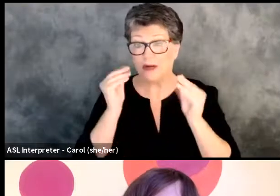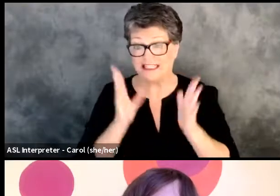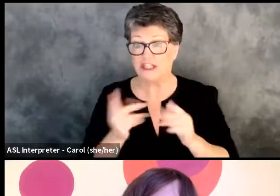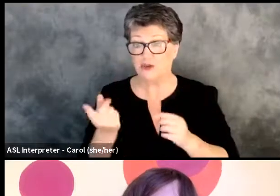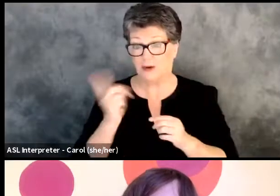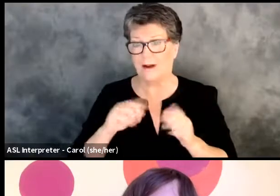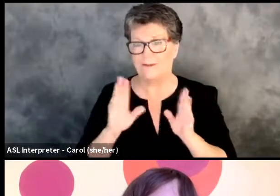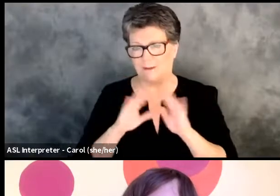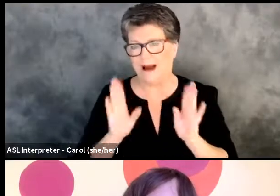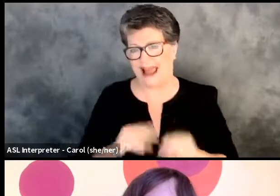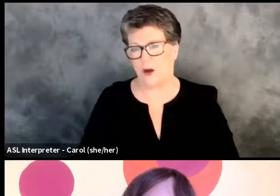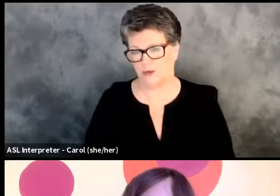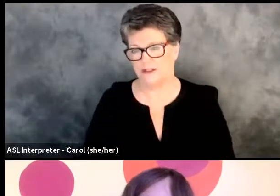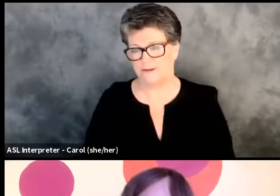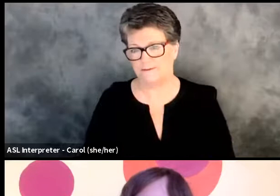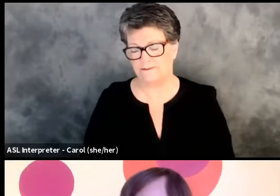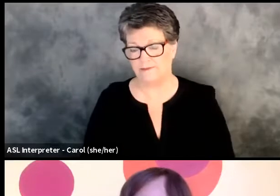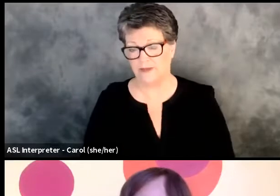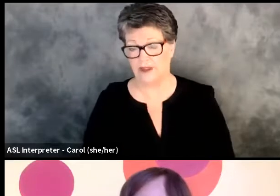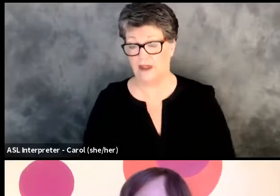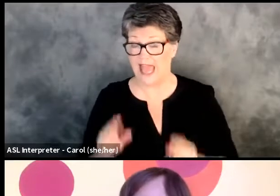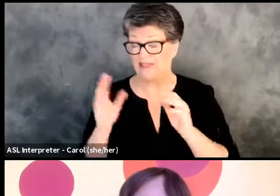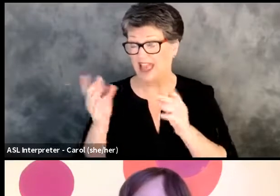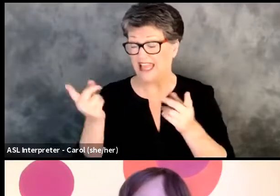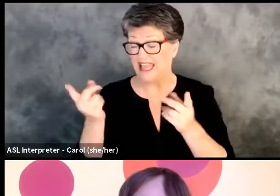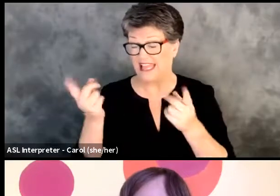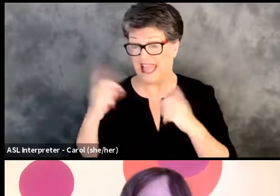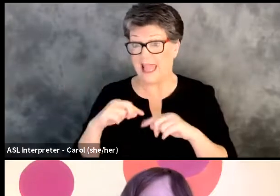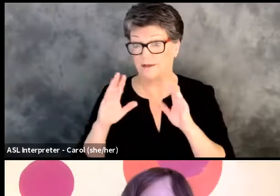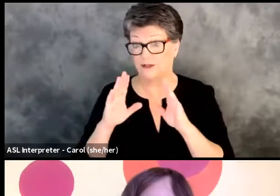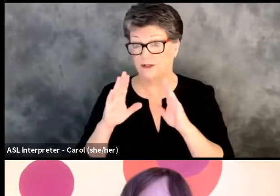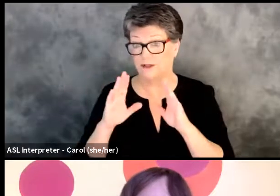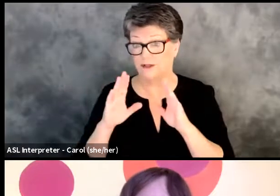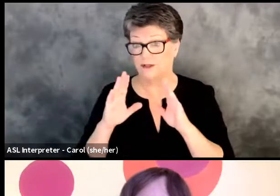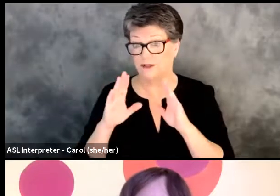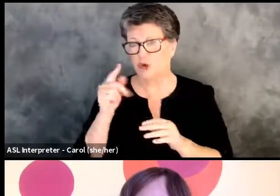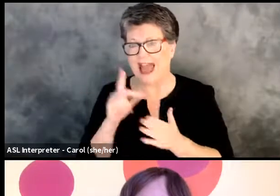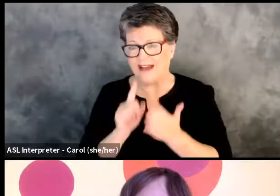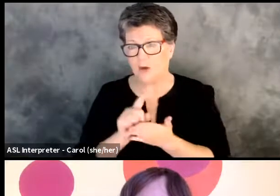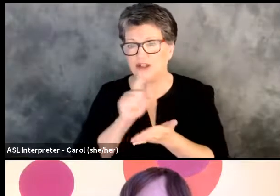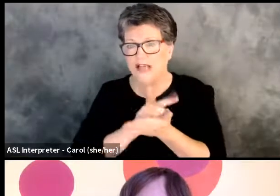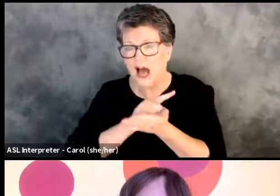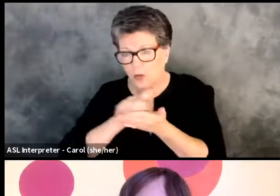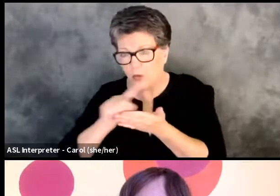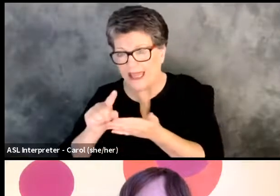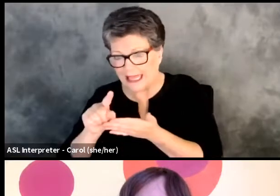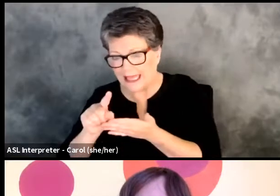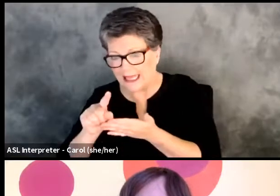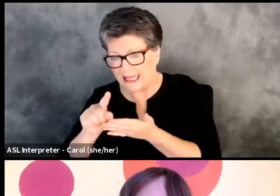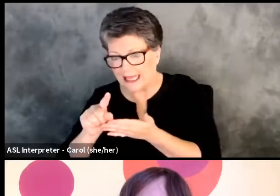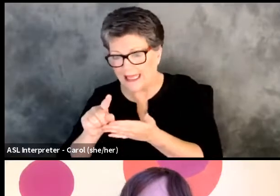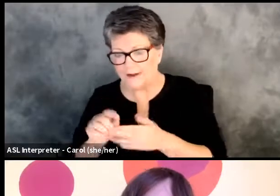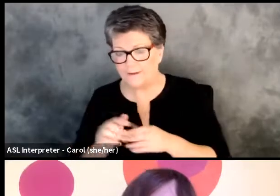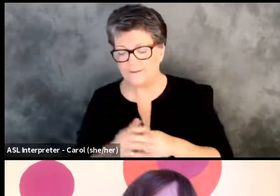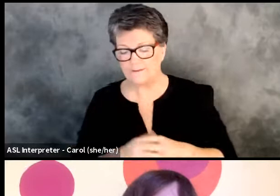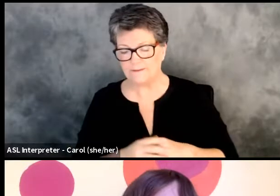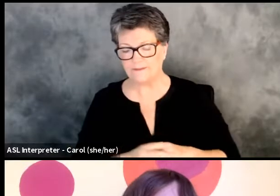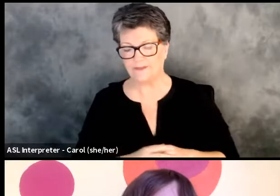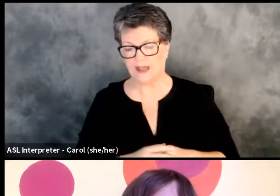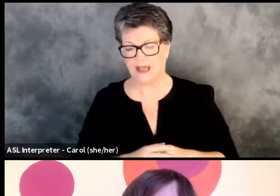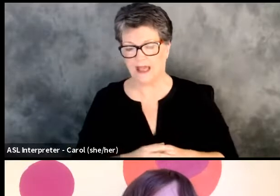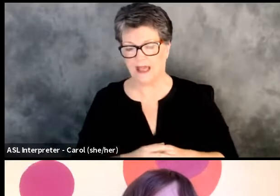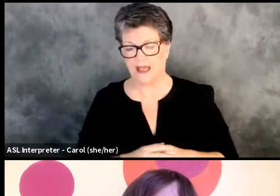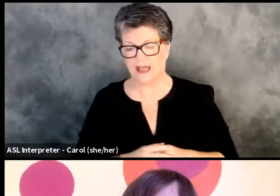house. And one did for 2.5 hours a week. So I think those, countered with the